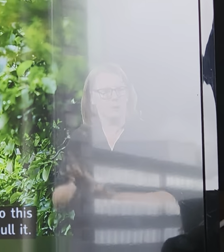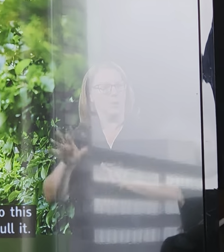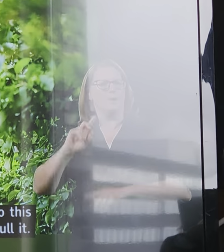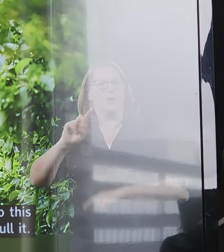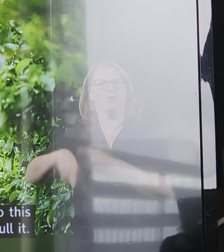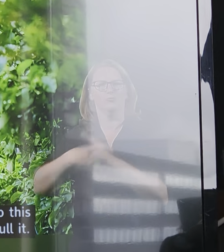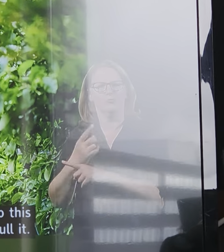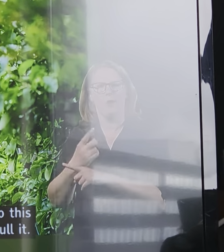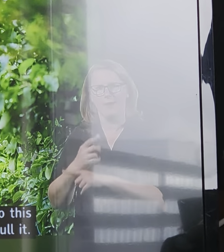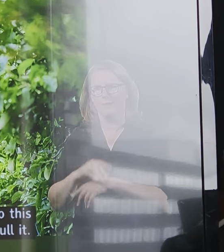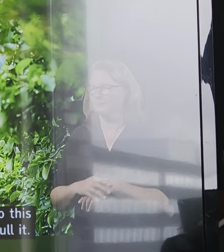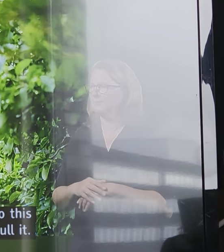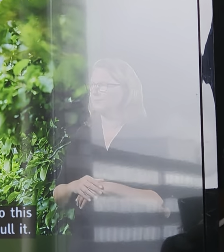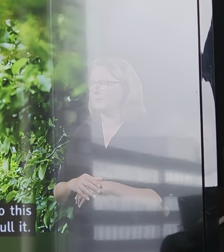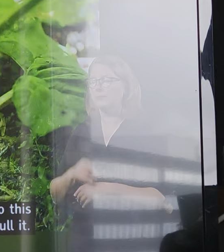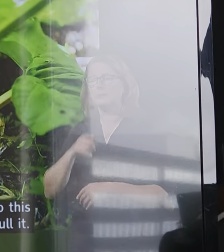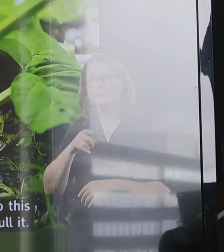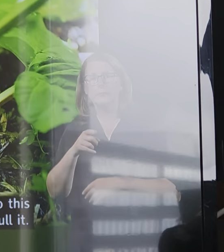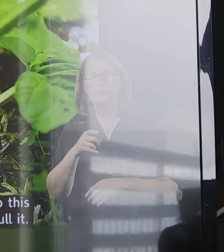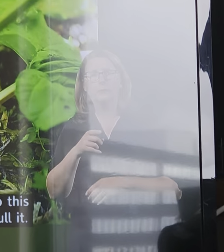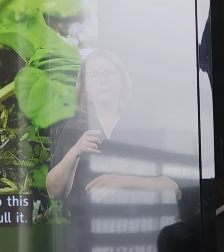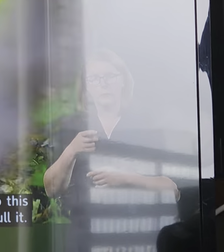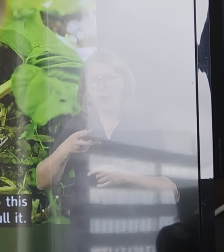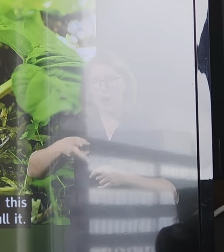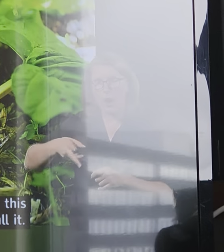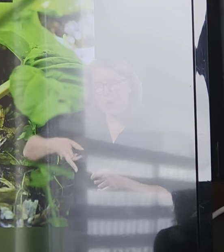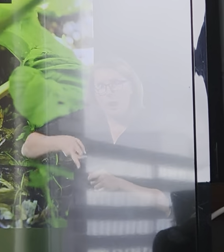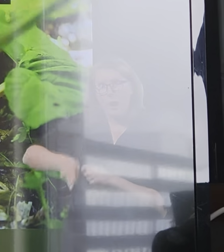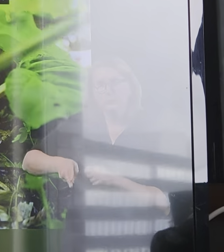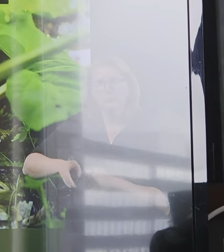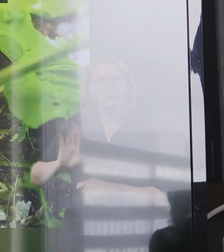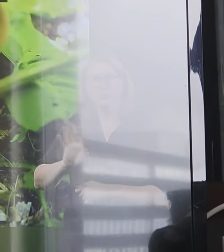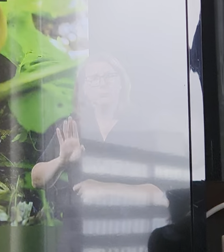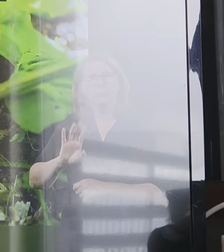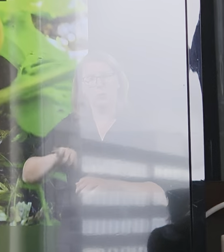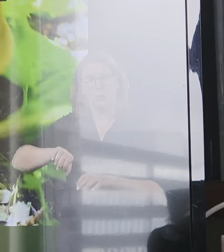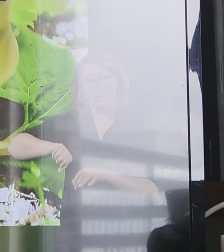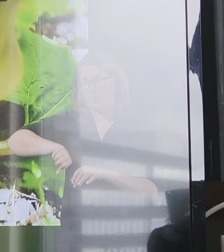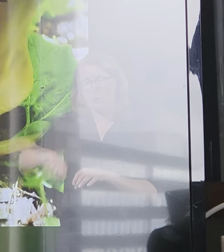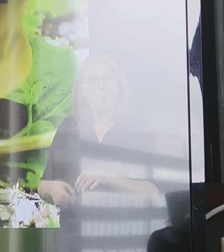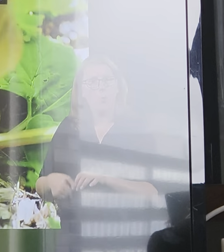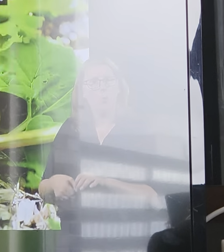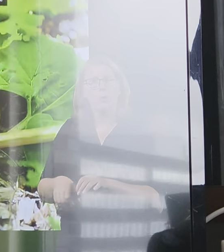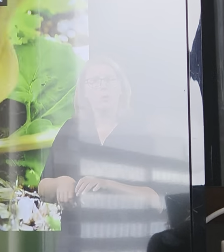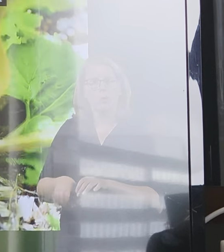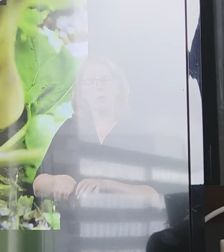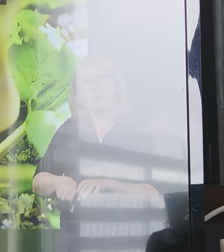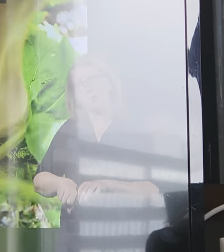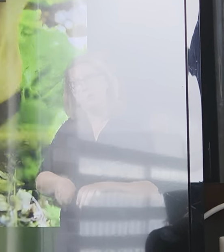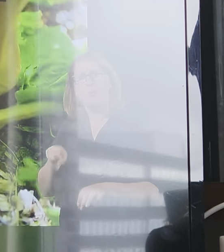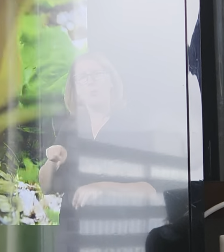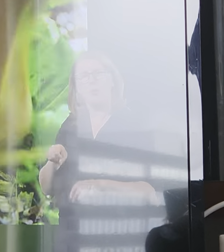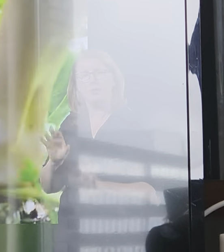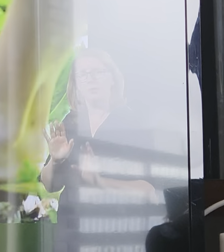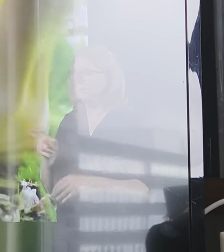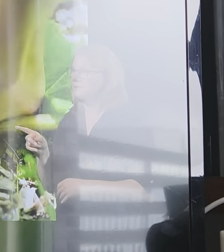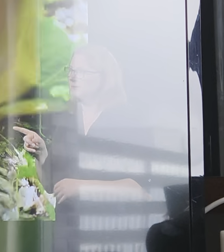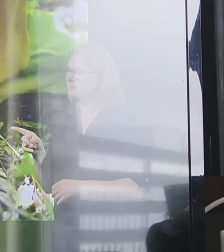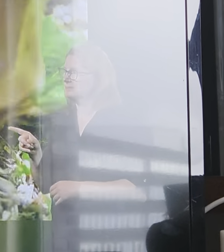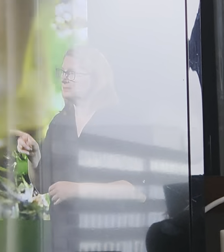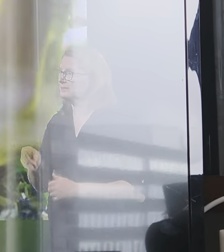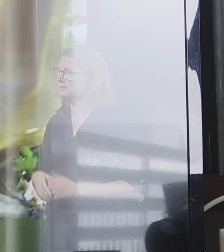to do this is not to cut it, but to pull it. So you want to push it down and then wiggle it